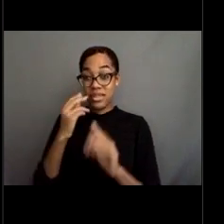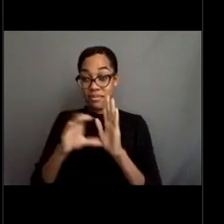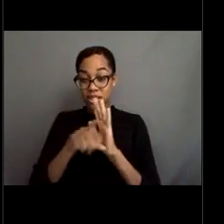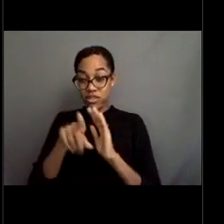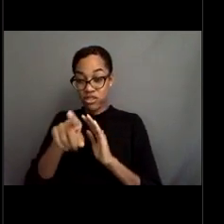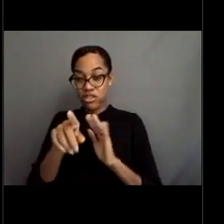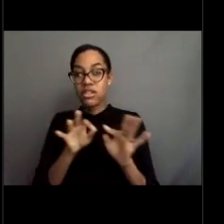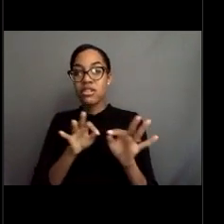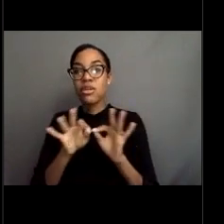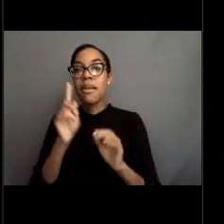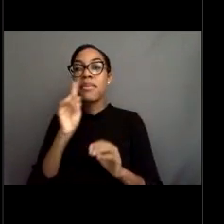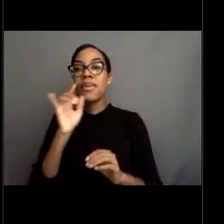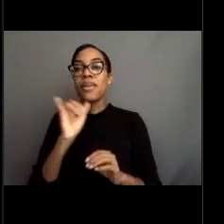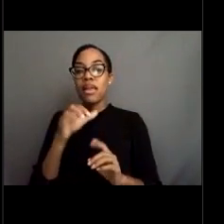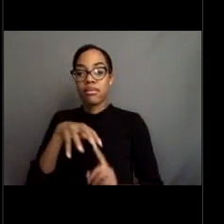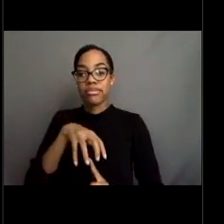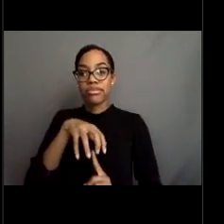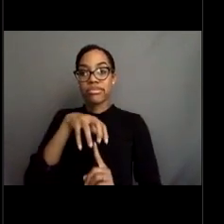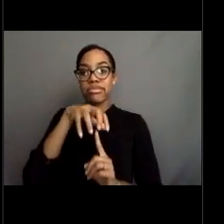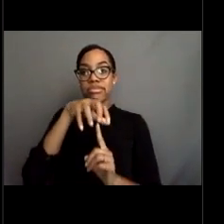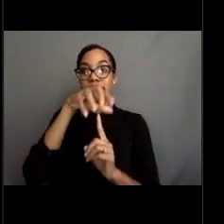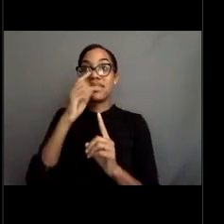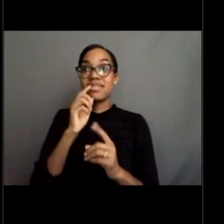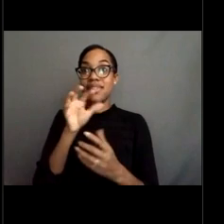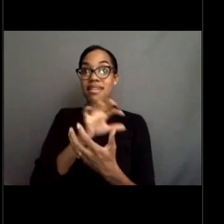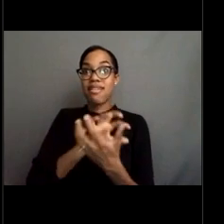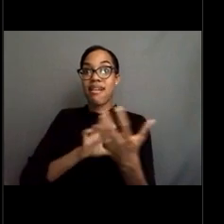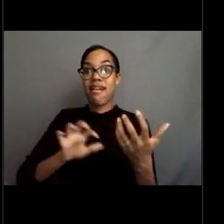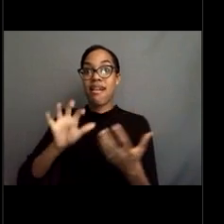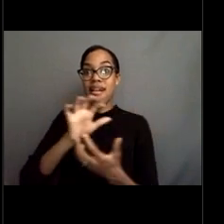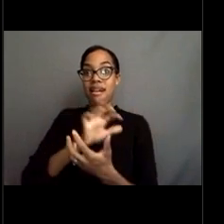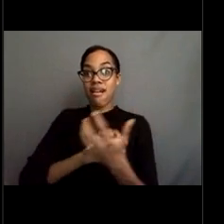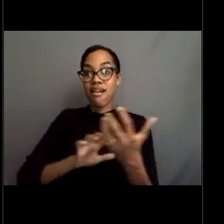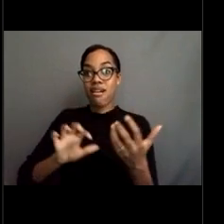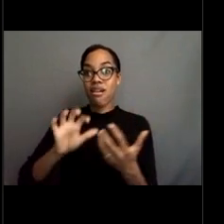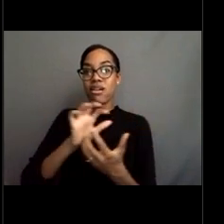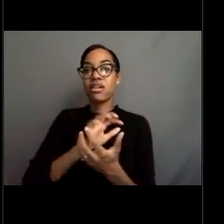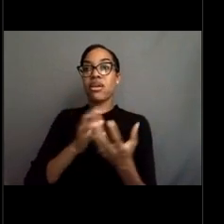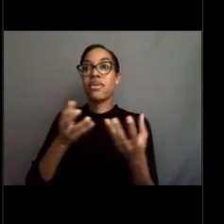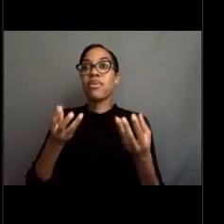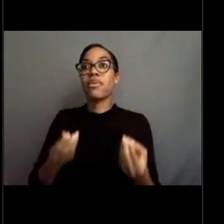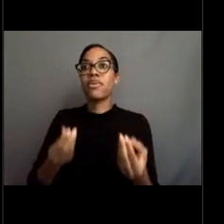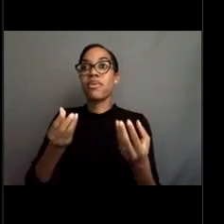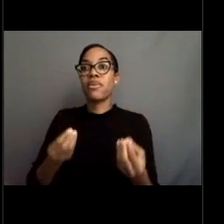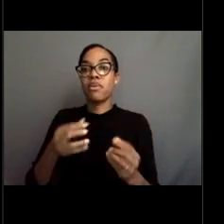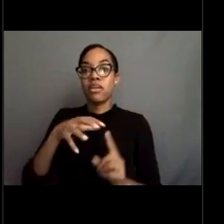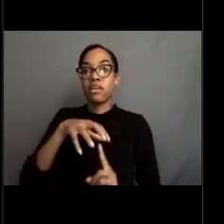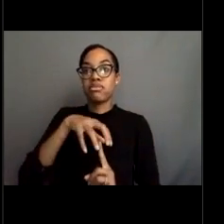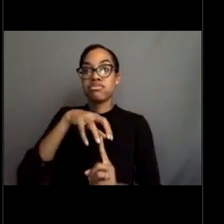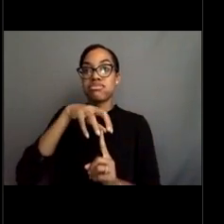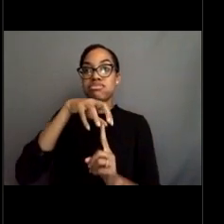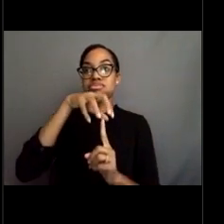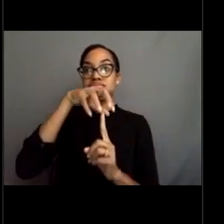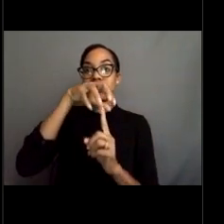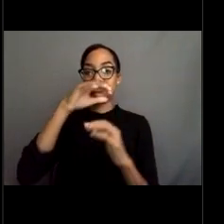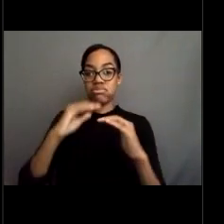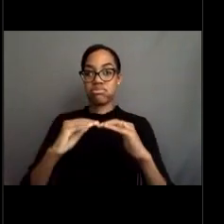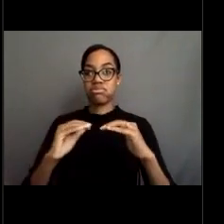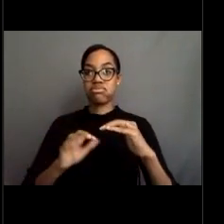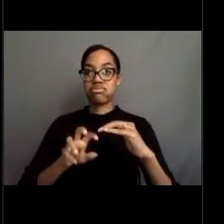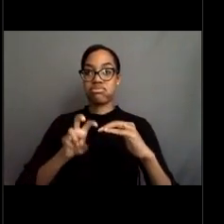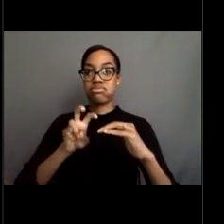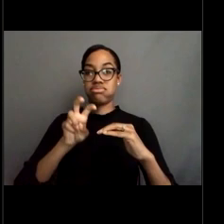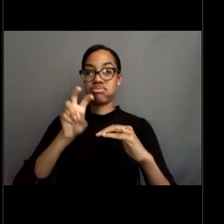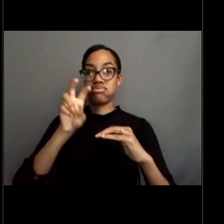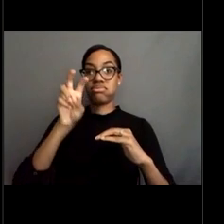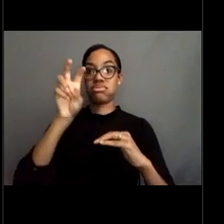the atmosphere. And so you see the moist air here where the purple arrow is. And then as it went higher up, it hit dry air. And if you look above this